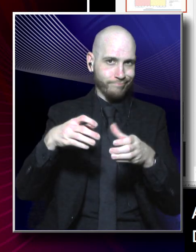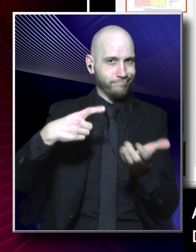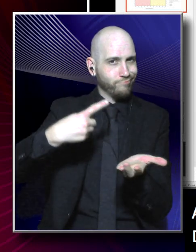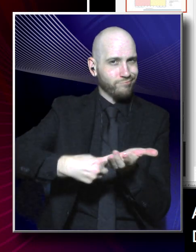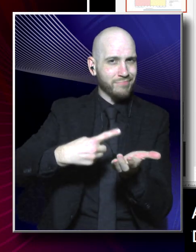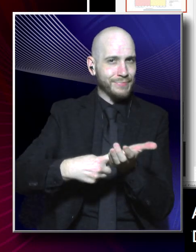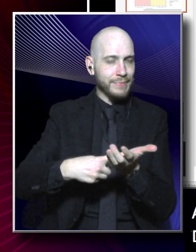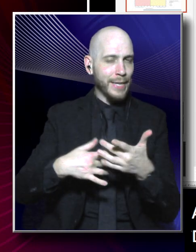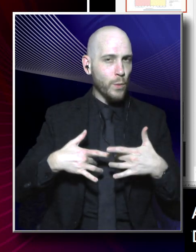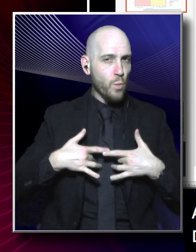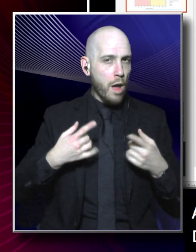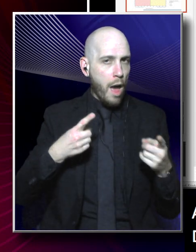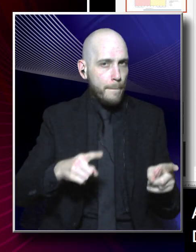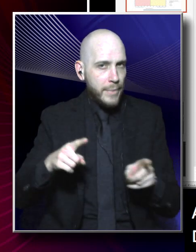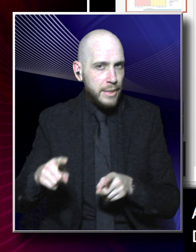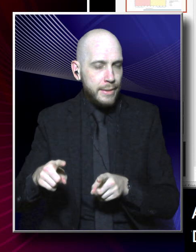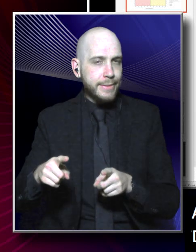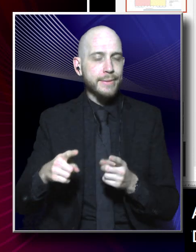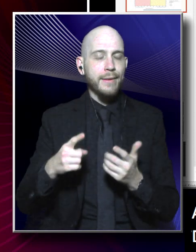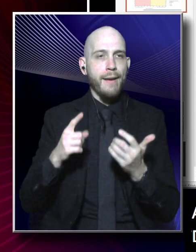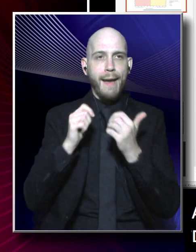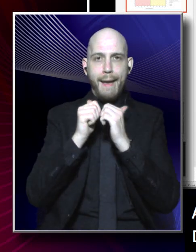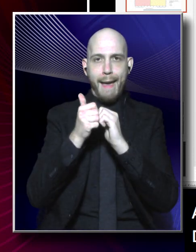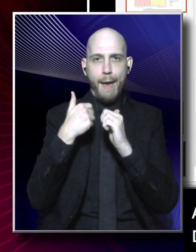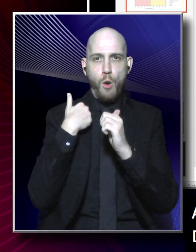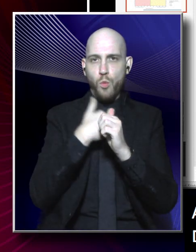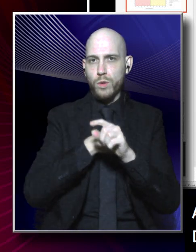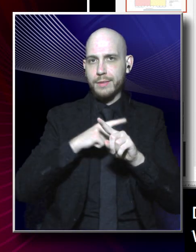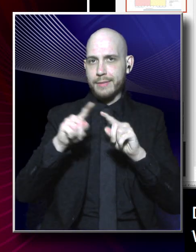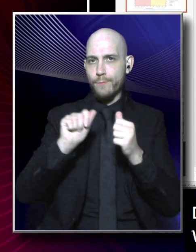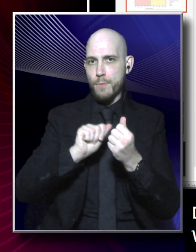differently. Whatever we're doing didn't have,